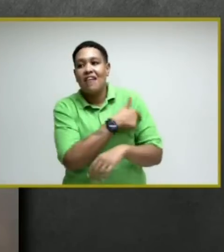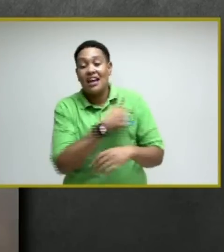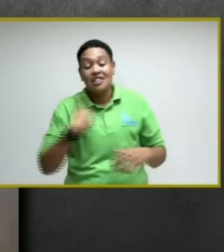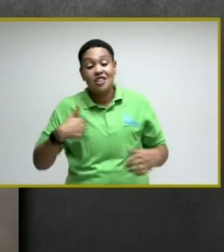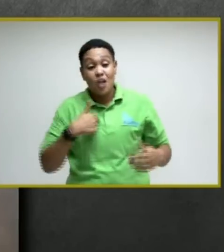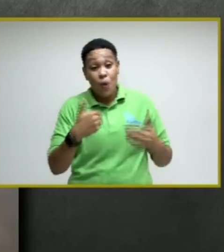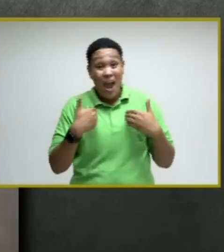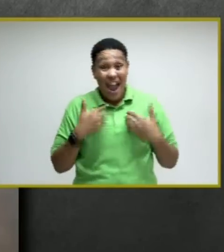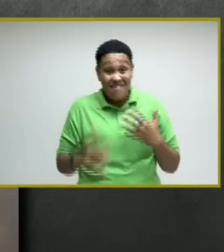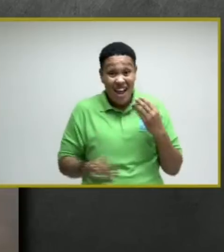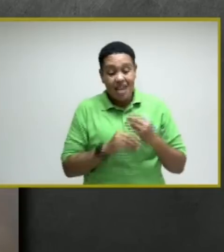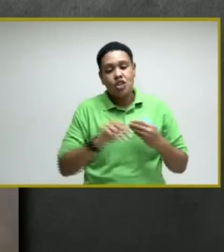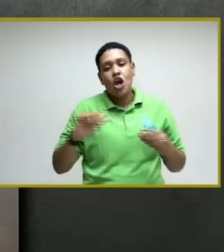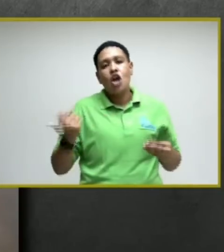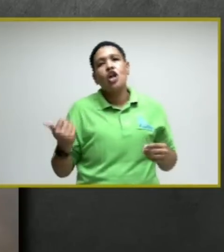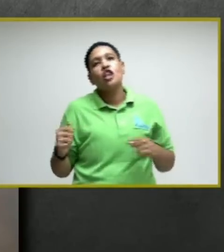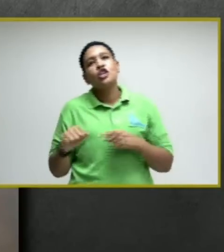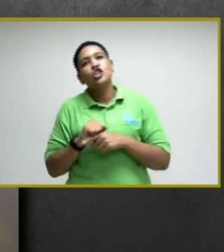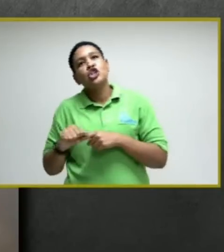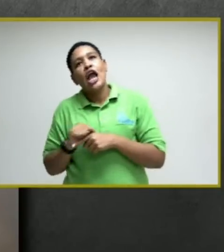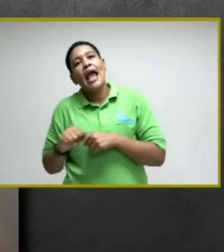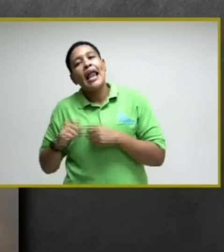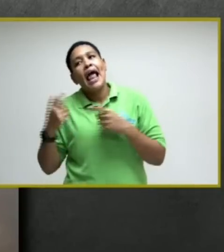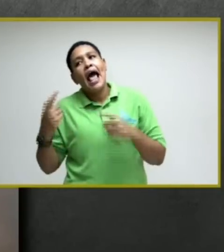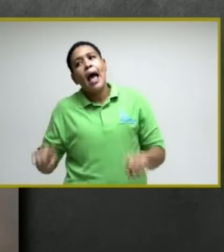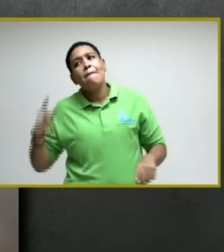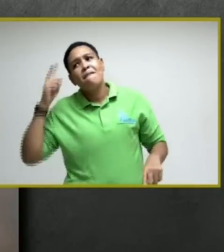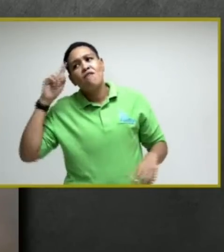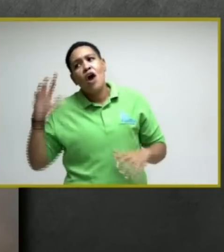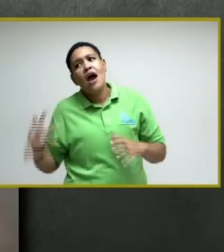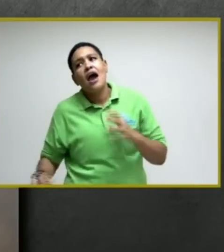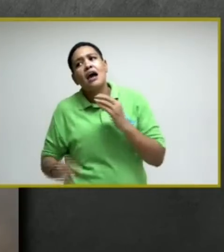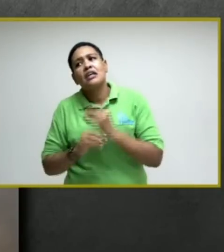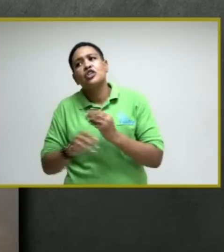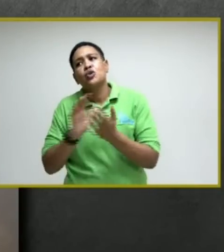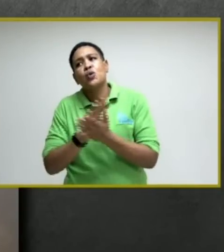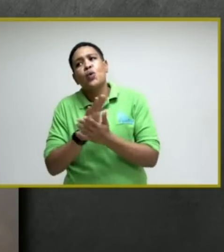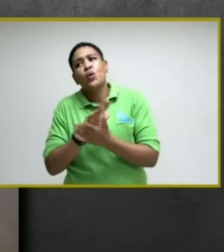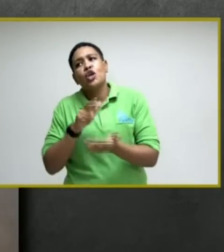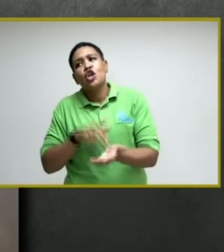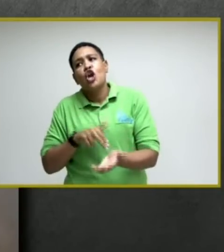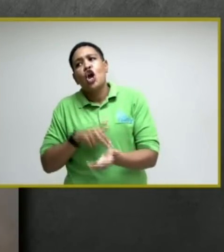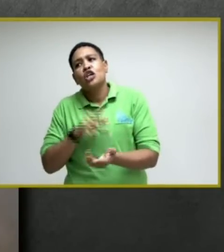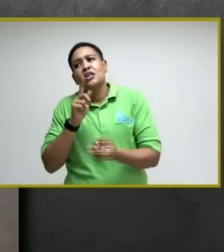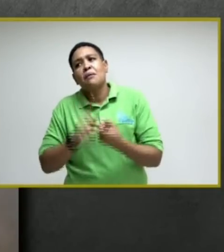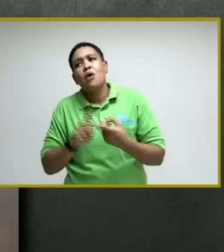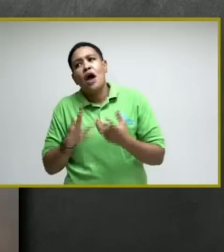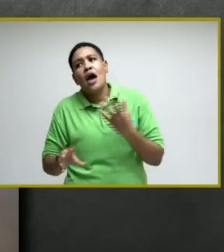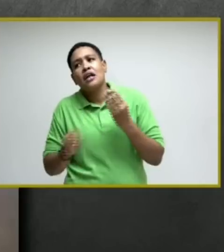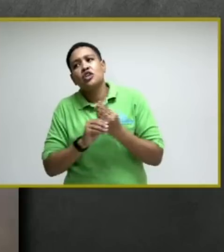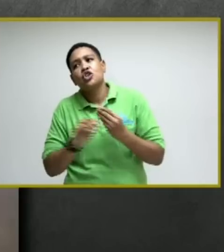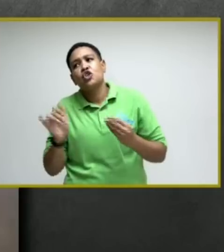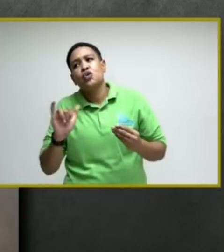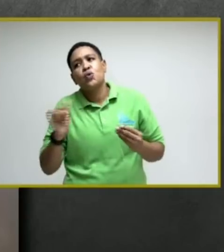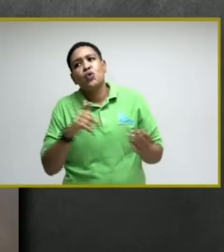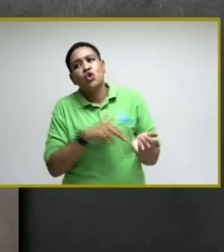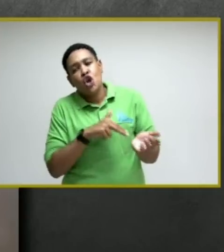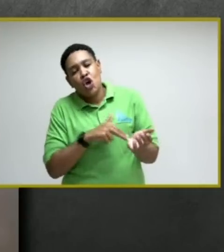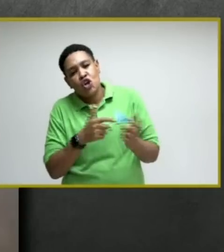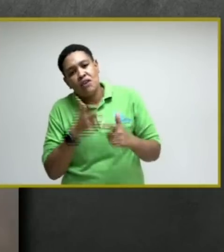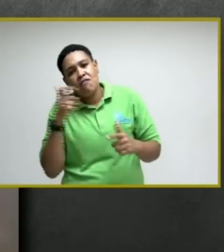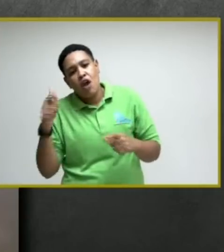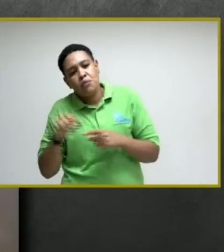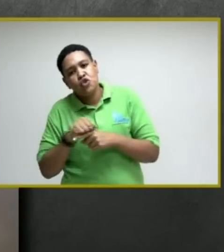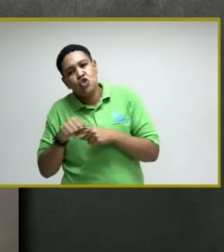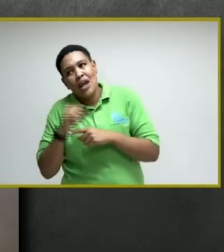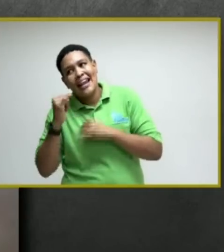also have another training for additional school nurses as well as nurses from the